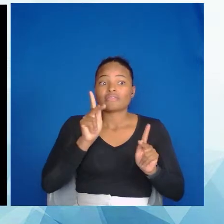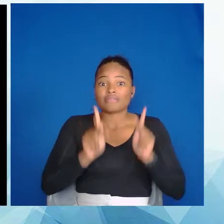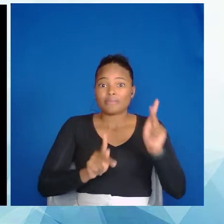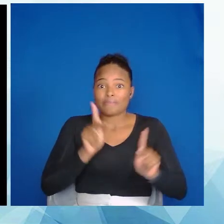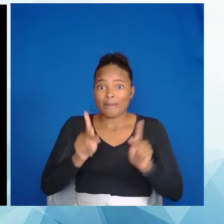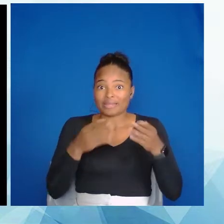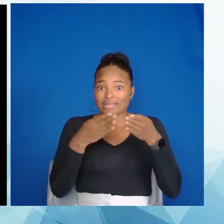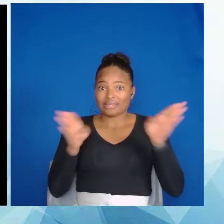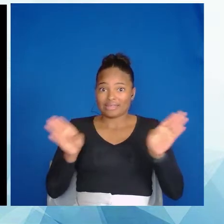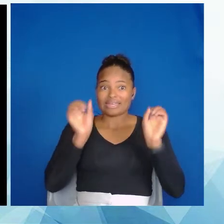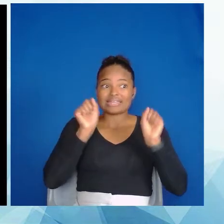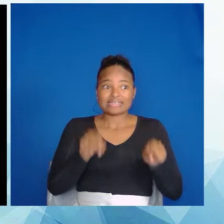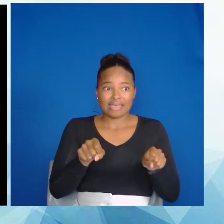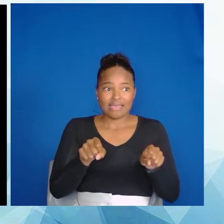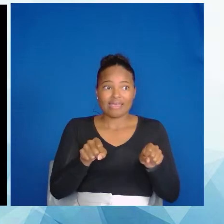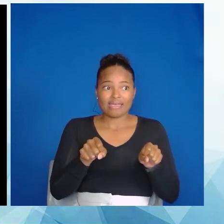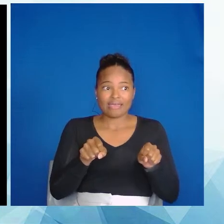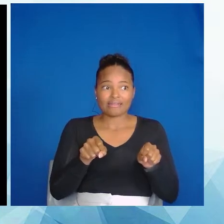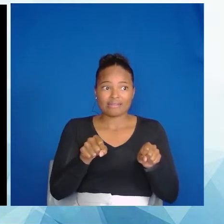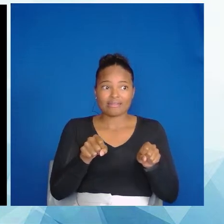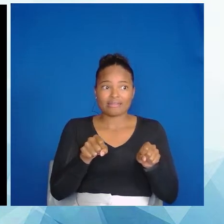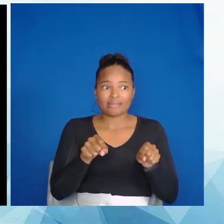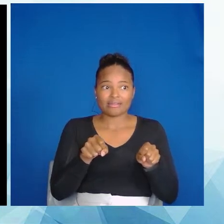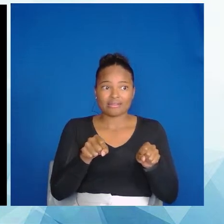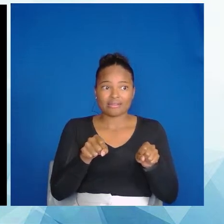audio tape, and